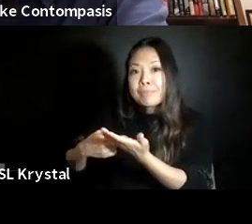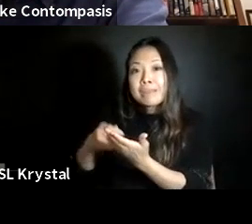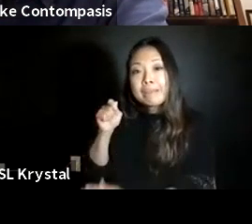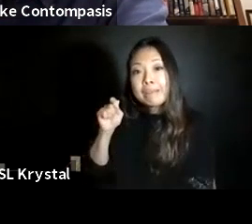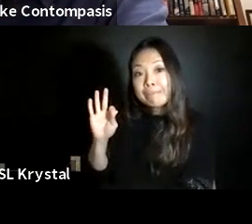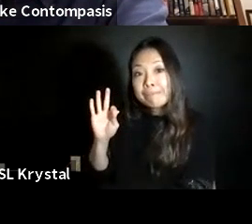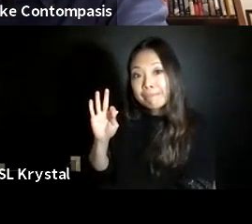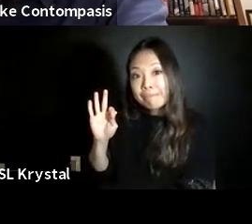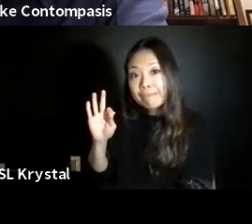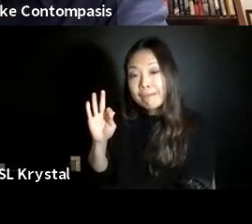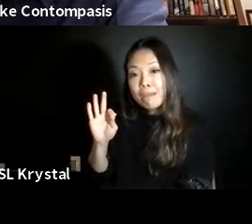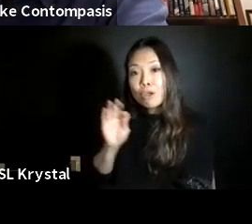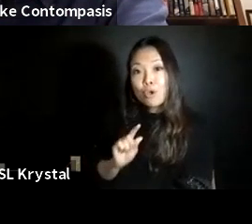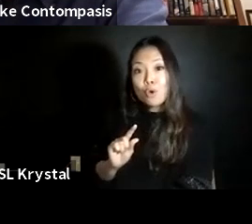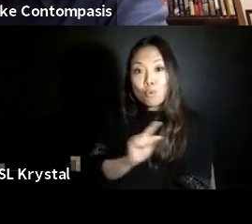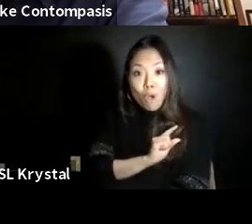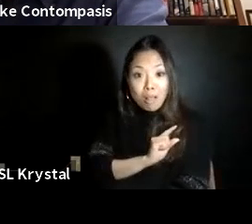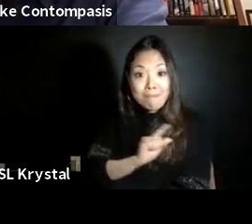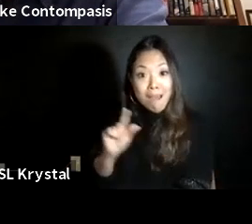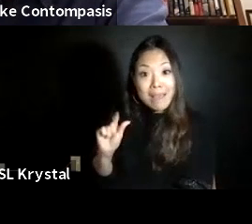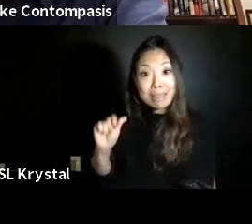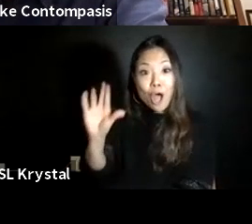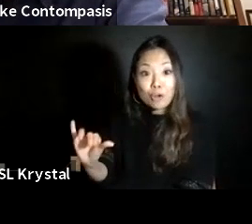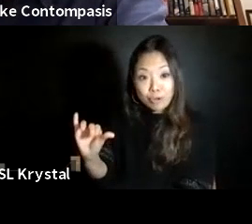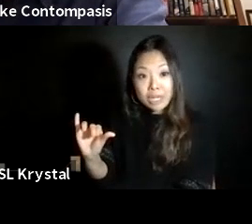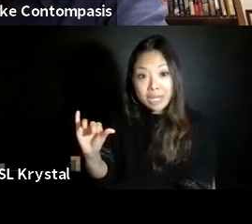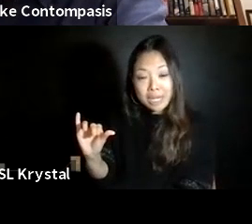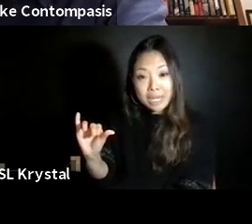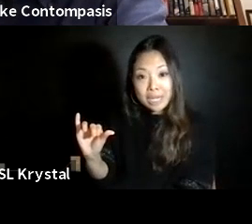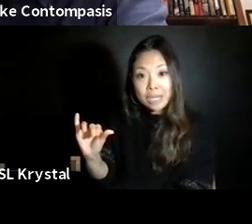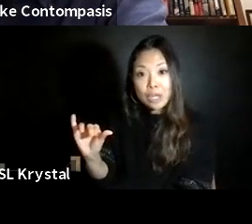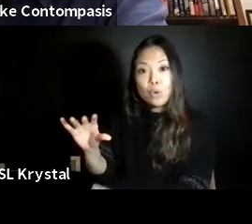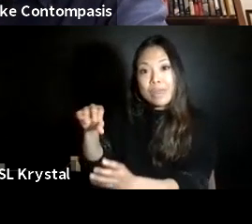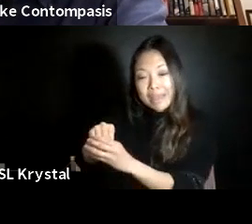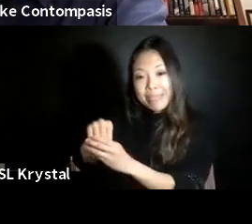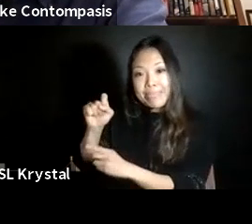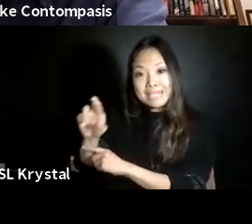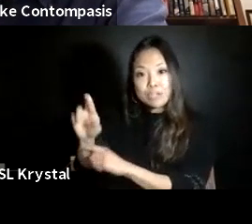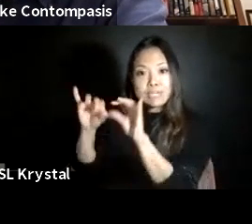were a qualified lottery within tiers.